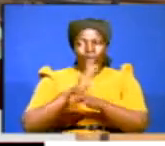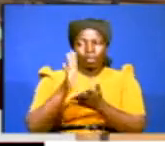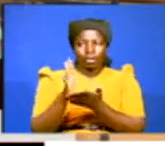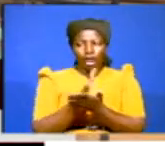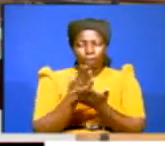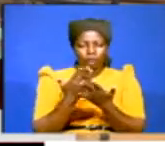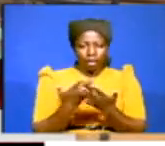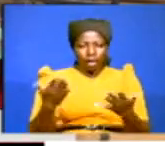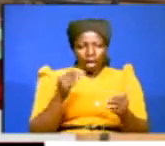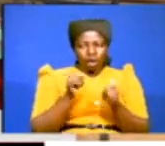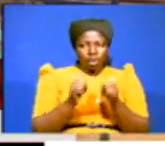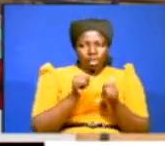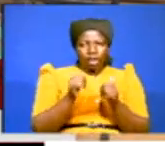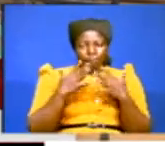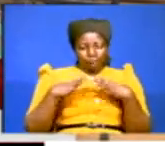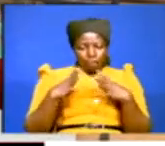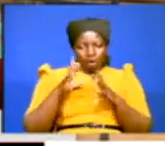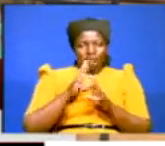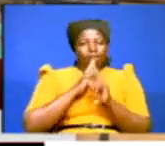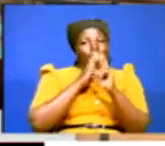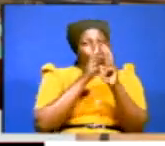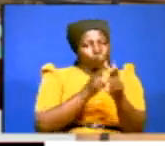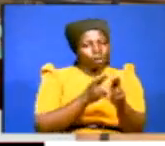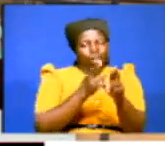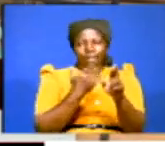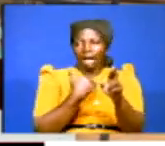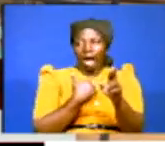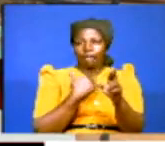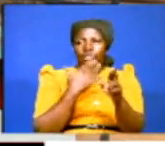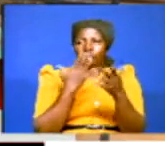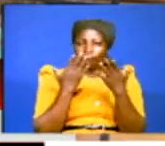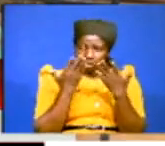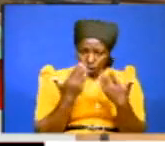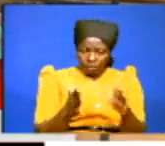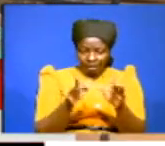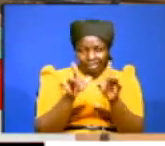vitu ilikuwa imeripotiwa, ambaye kuna zingine